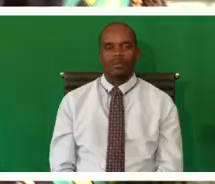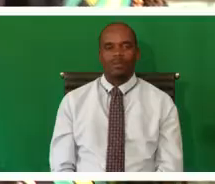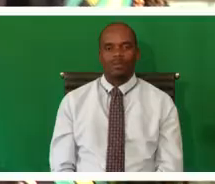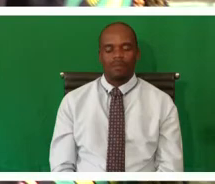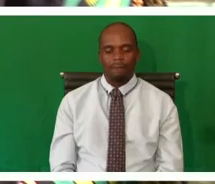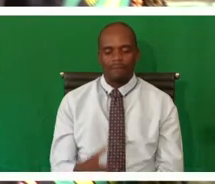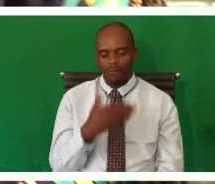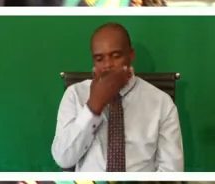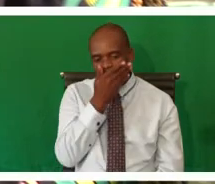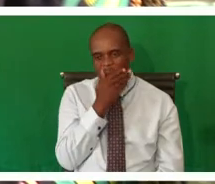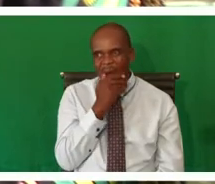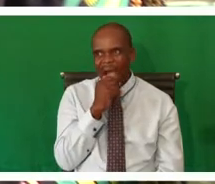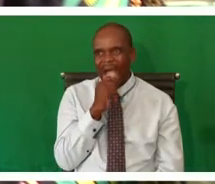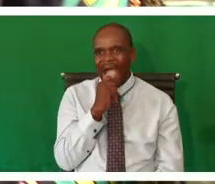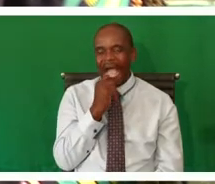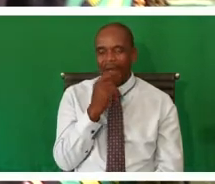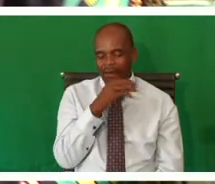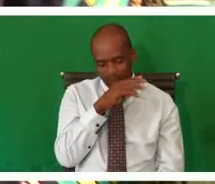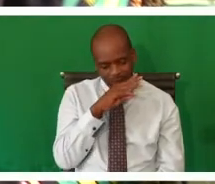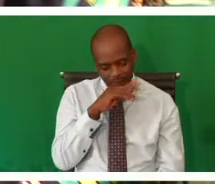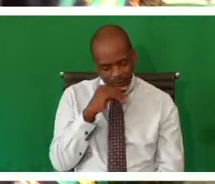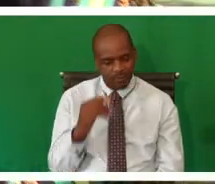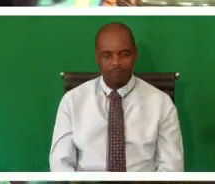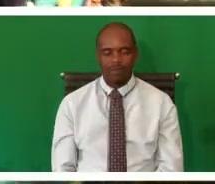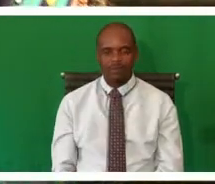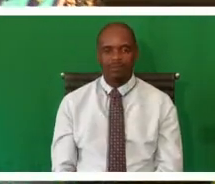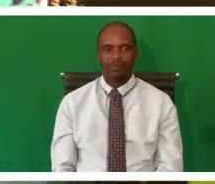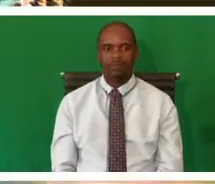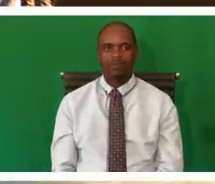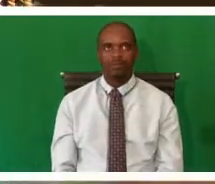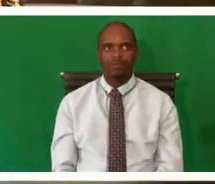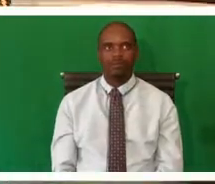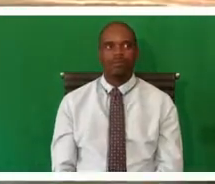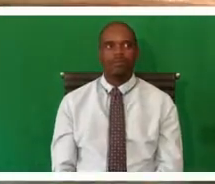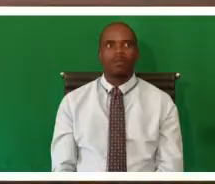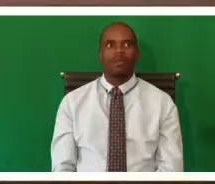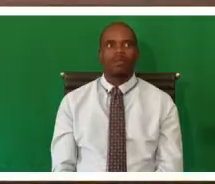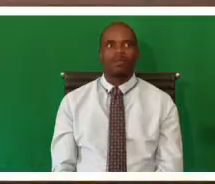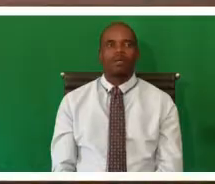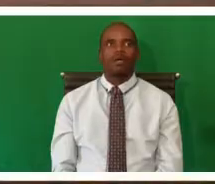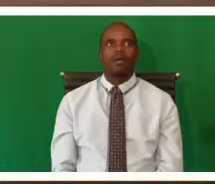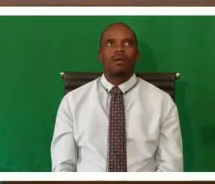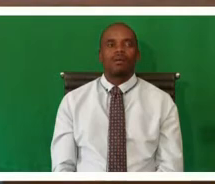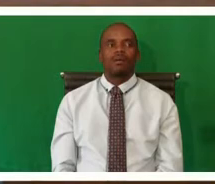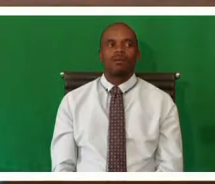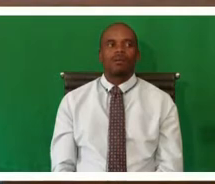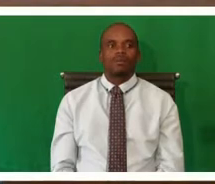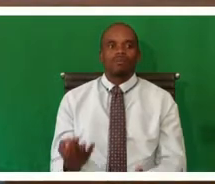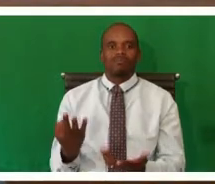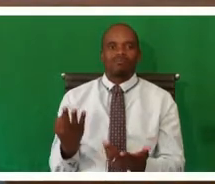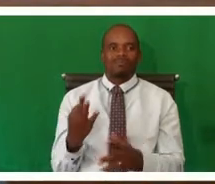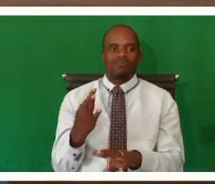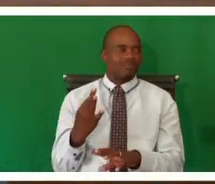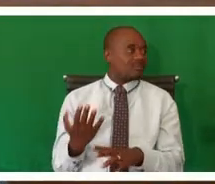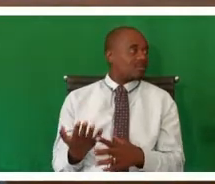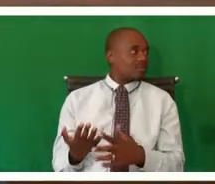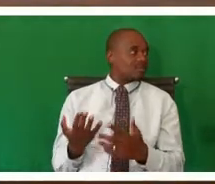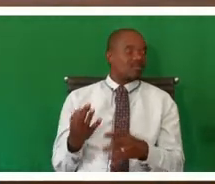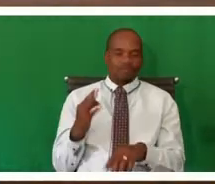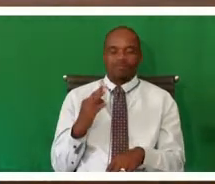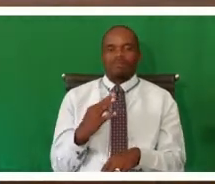le ba rapolasi ba bang mane Qwaqwa, ntate William be tshwantseng re lo ba thusa, ba reketsweng dipolasi tse